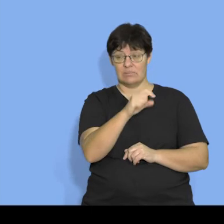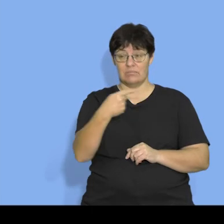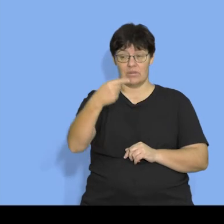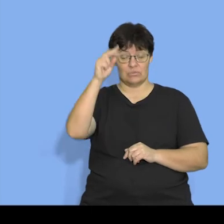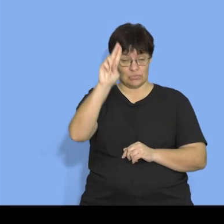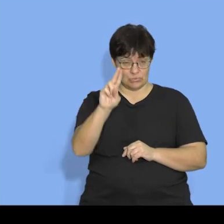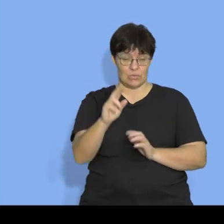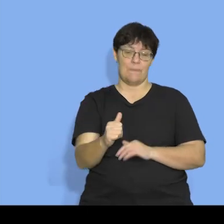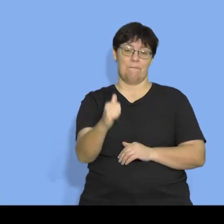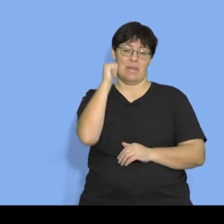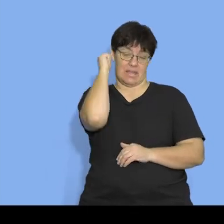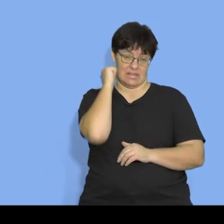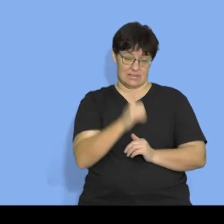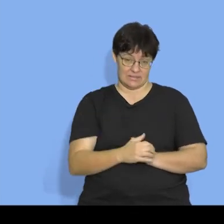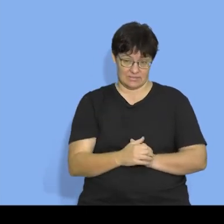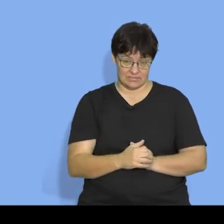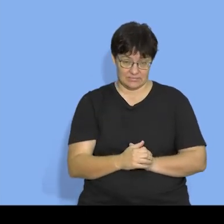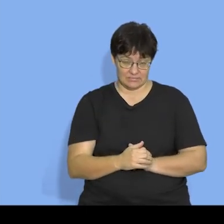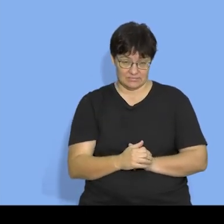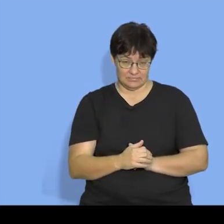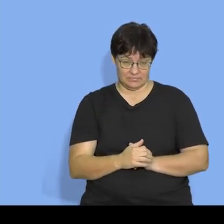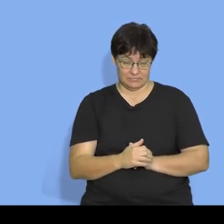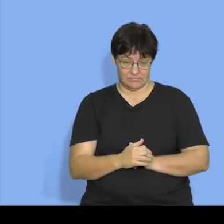squared backwards.